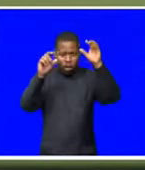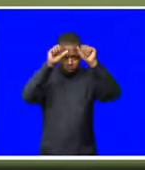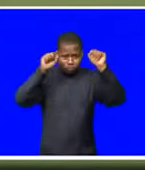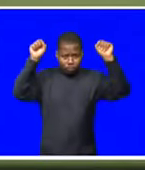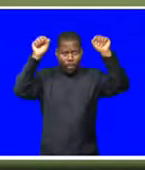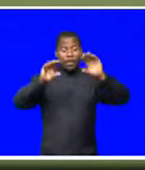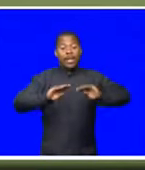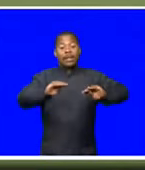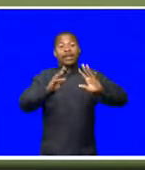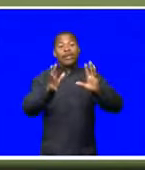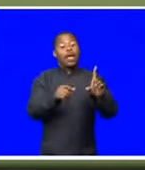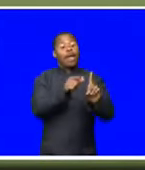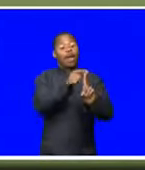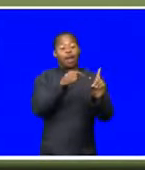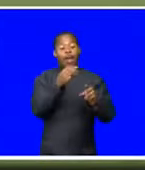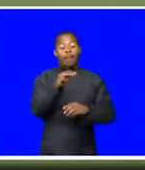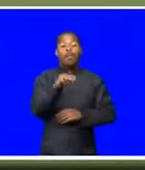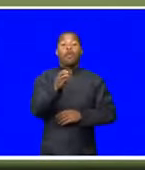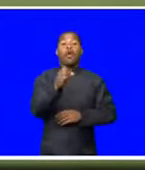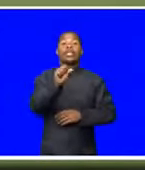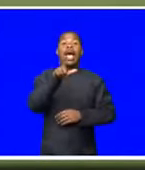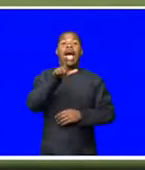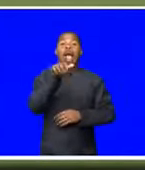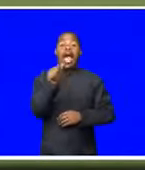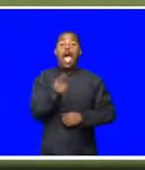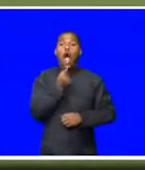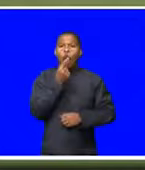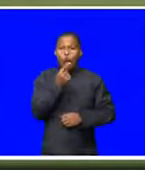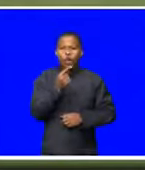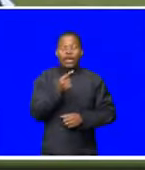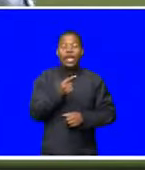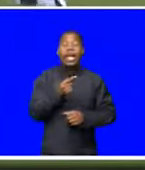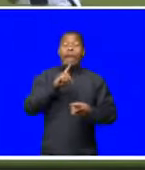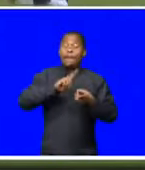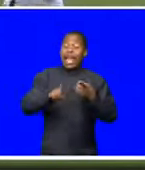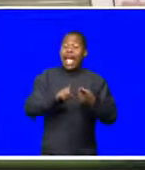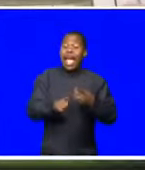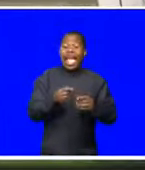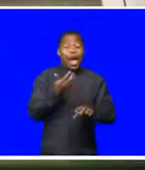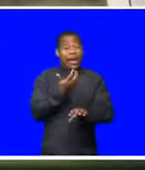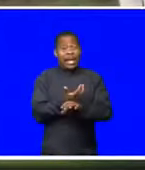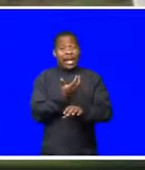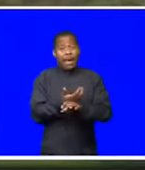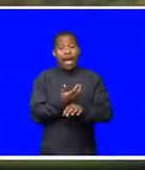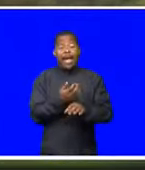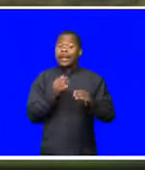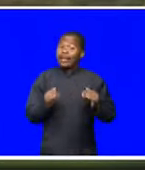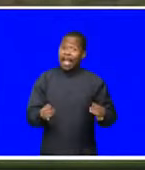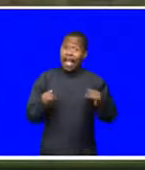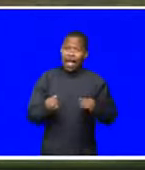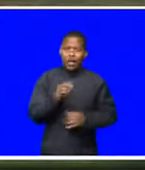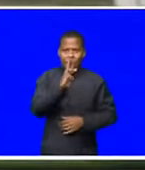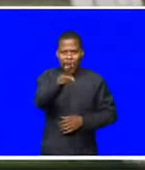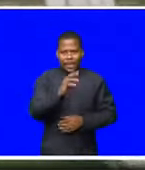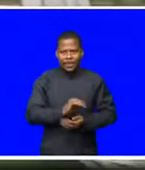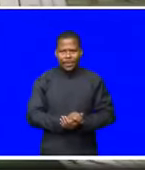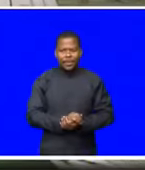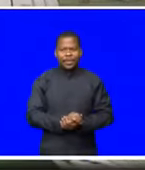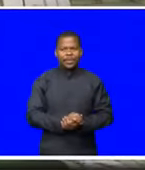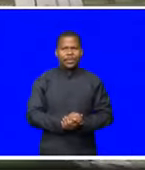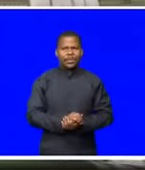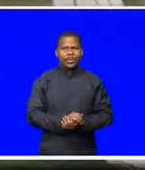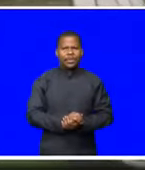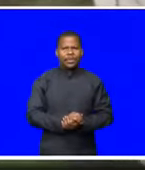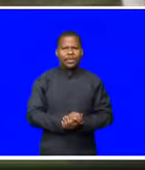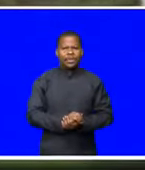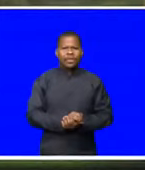uthi batawuqhubeka nokutimisela ngoba kunengi losengendeka emidlalweni lesele. No, listen, there's nothing.